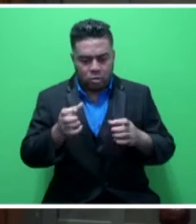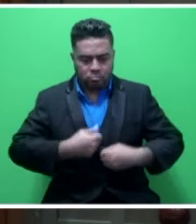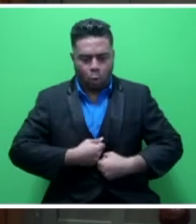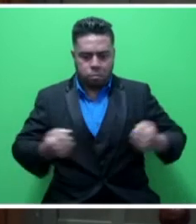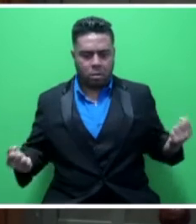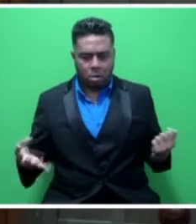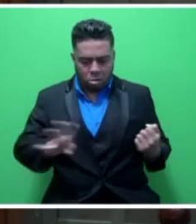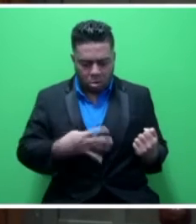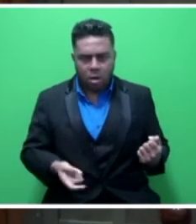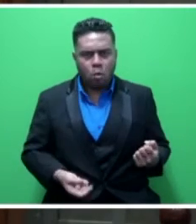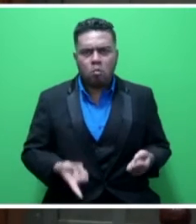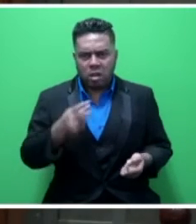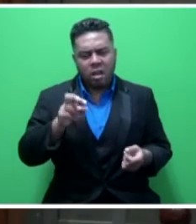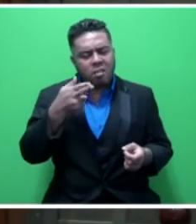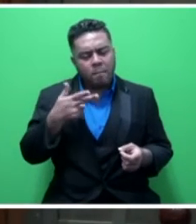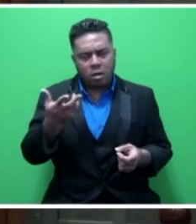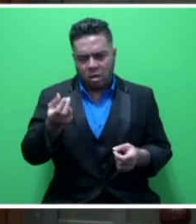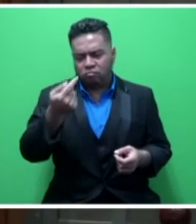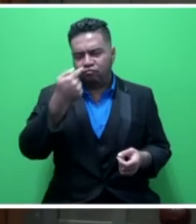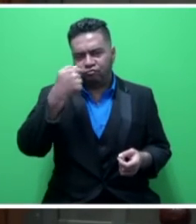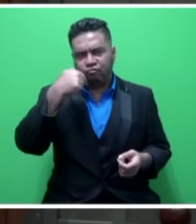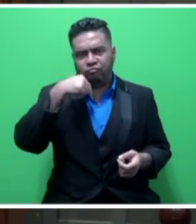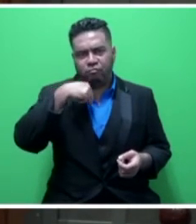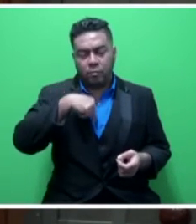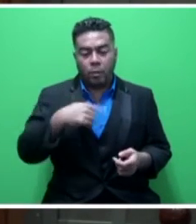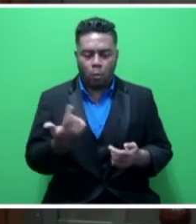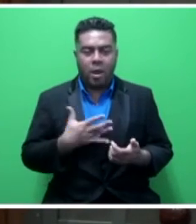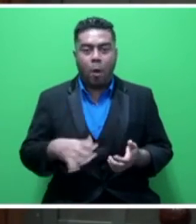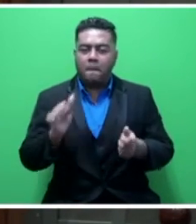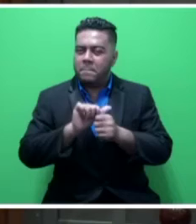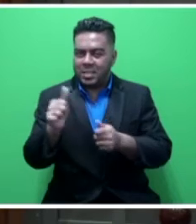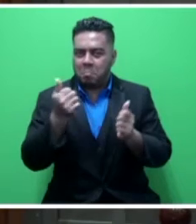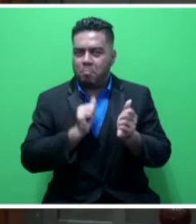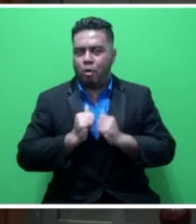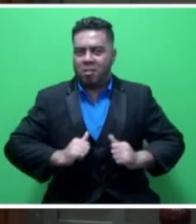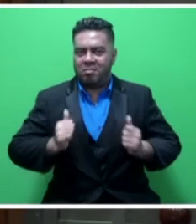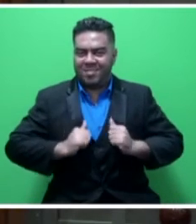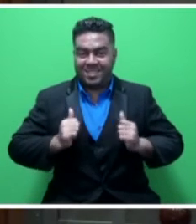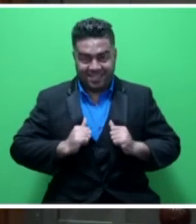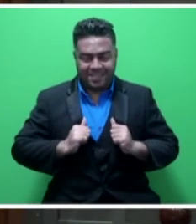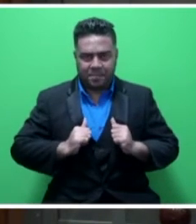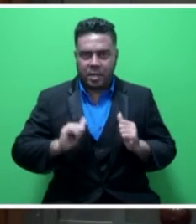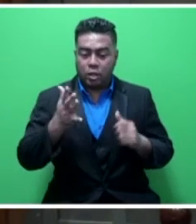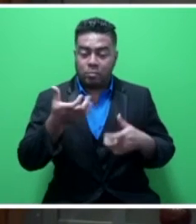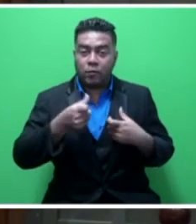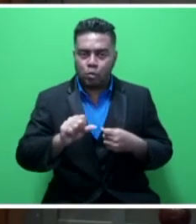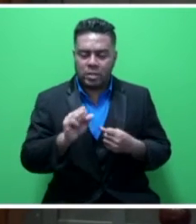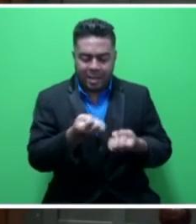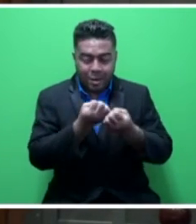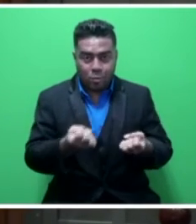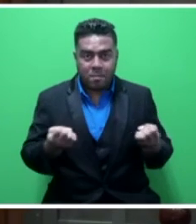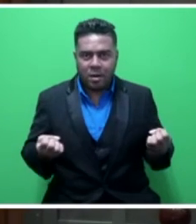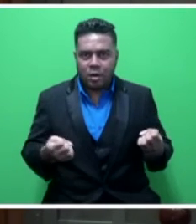Honourable Speaker, is that we are now practicing what best practice is in terms of using a mechanism